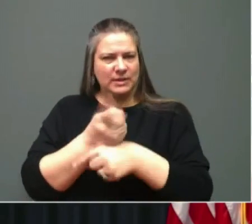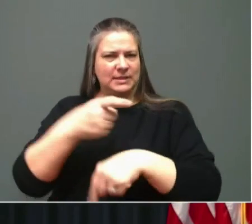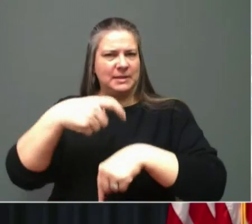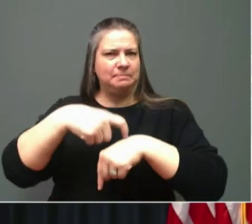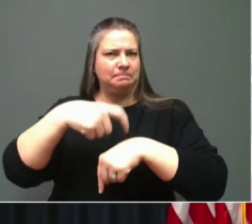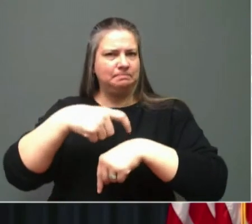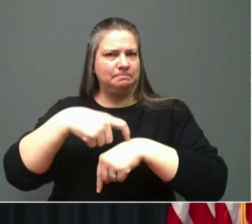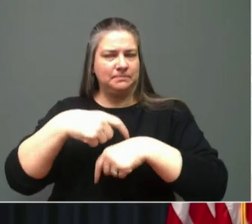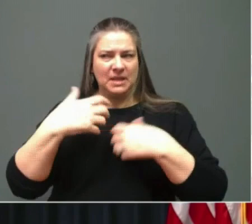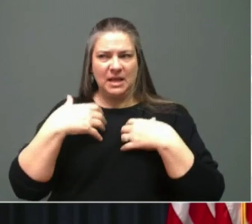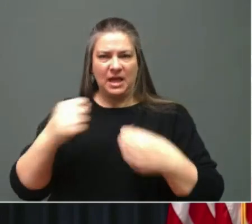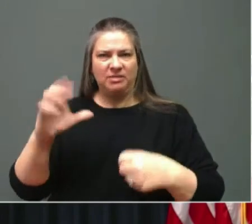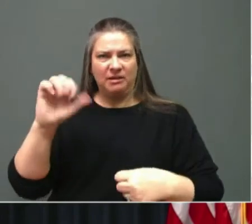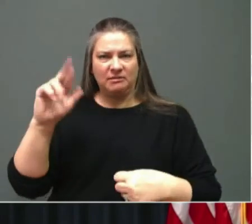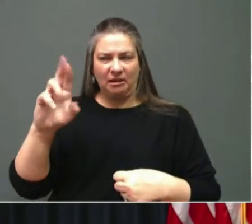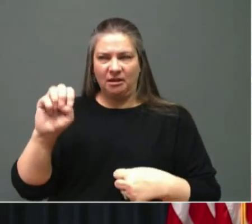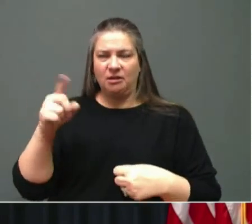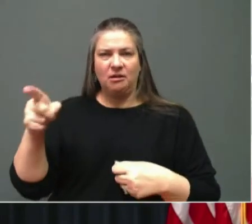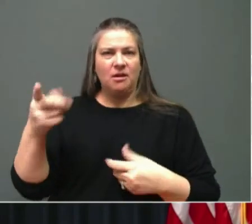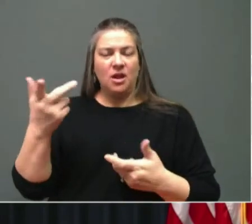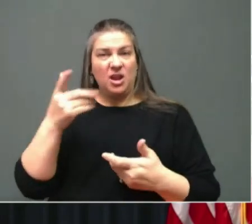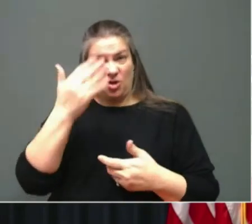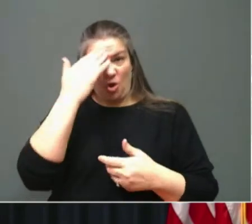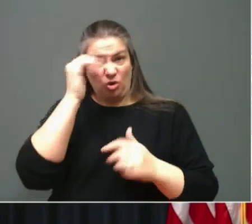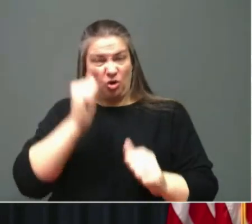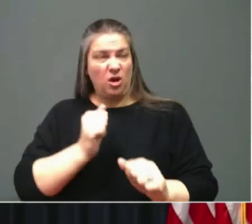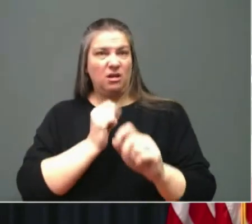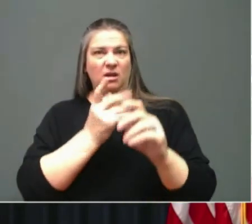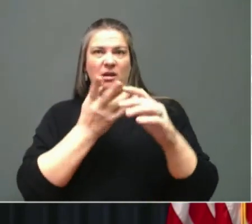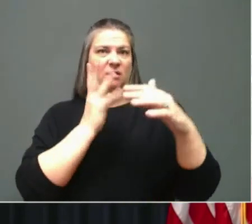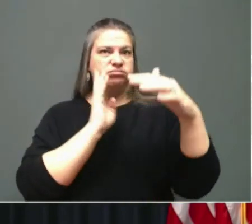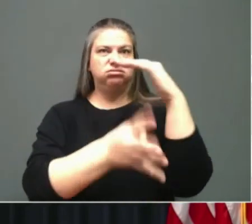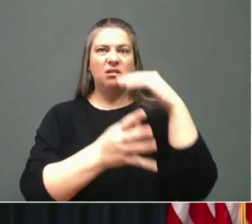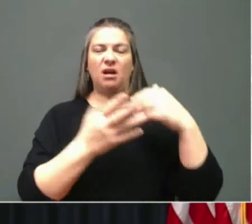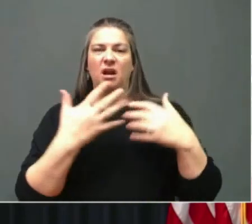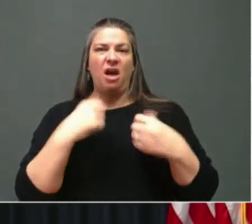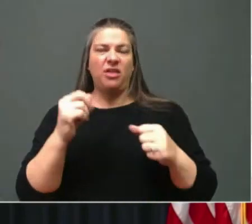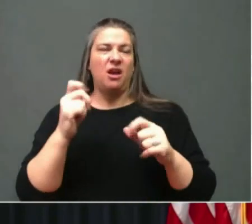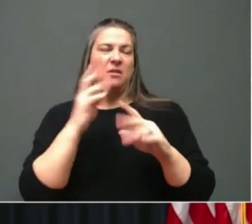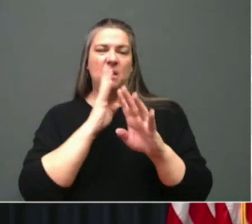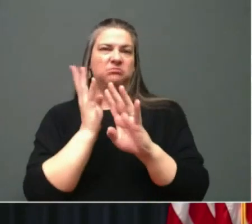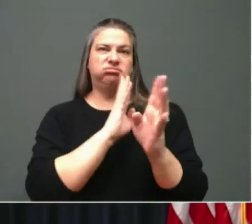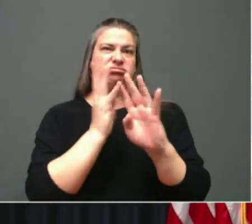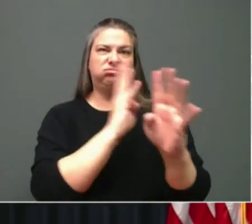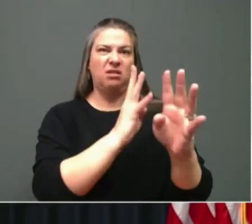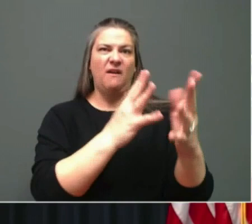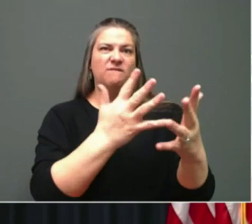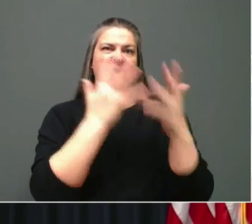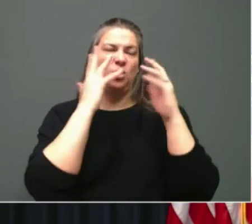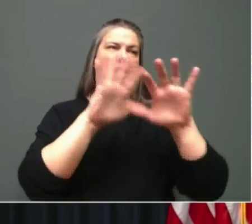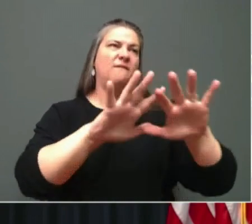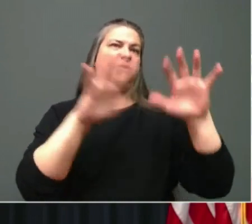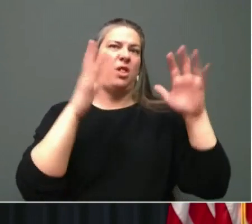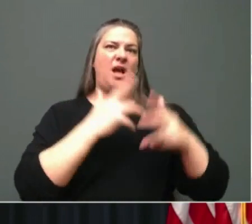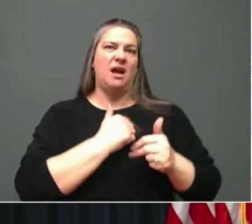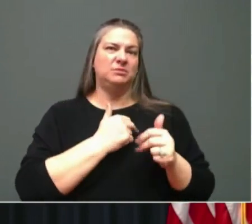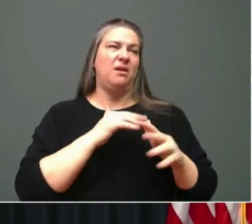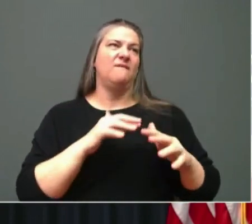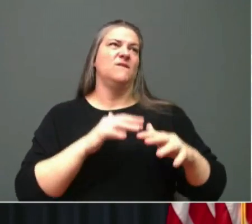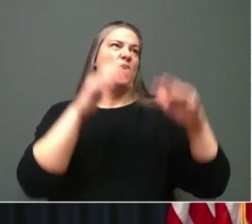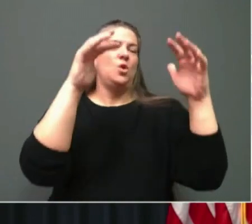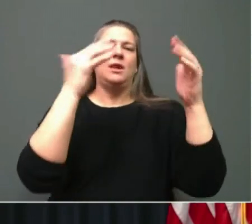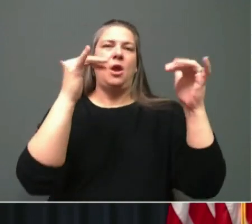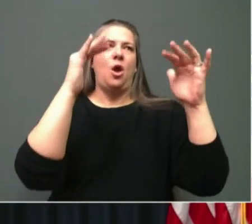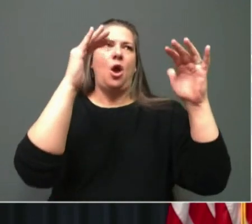healthcare capacity could have been overrun, like happened in so many other states. We avoided that, and now we have seen a decrease. Our positivity